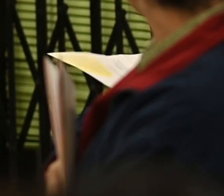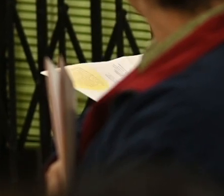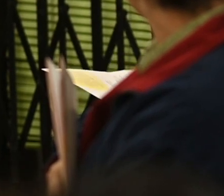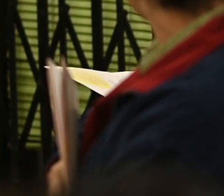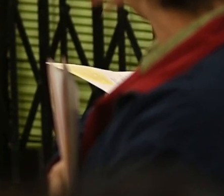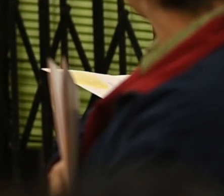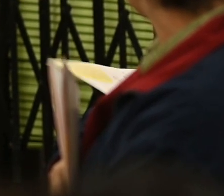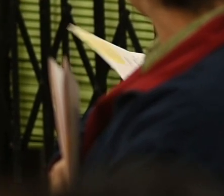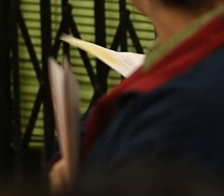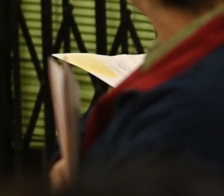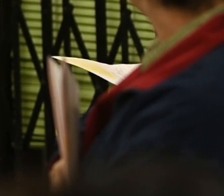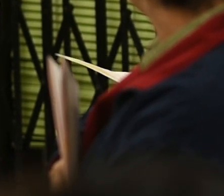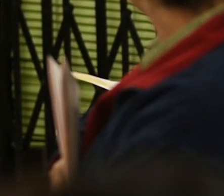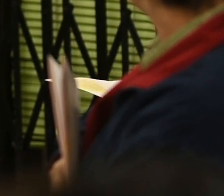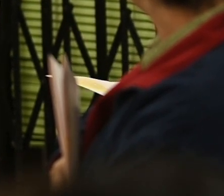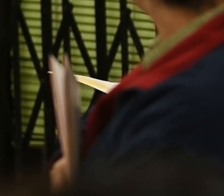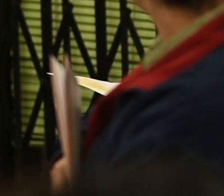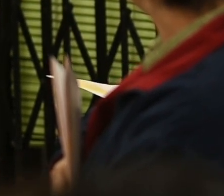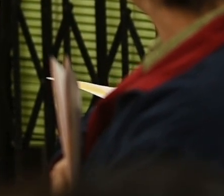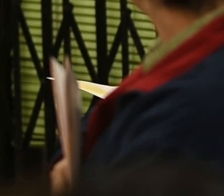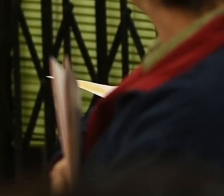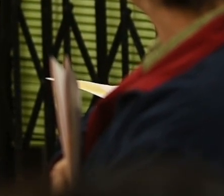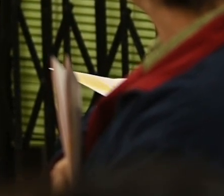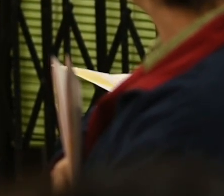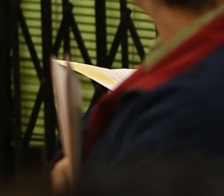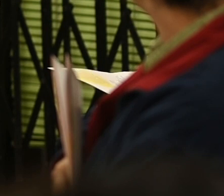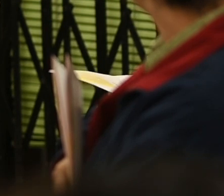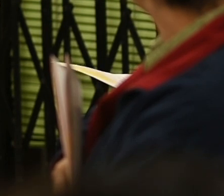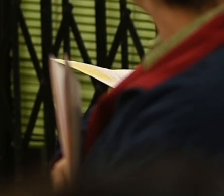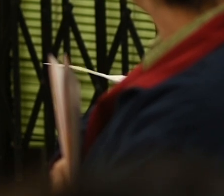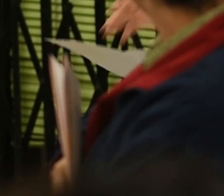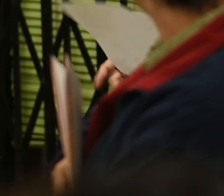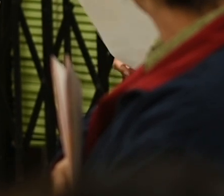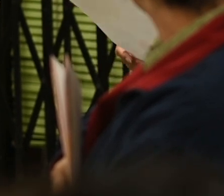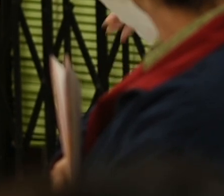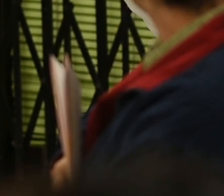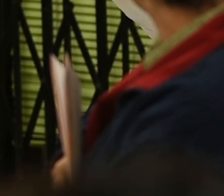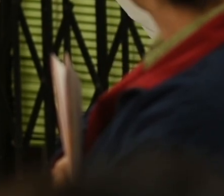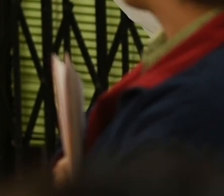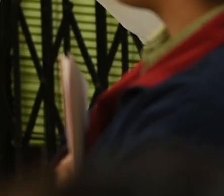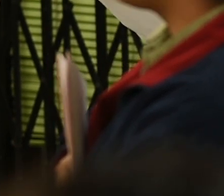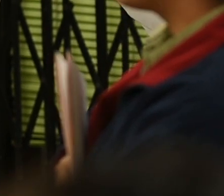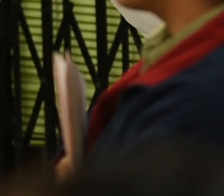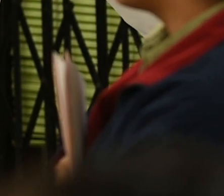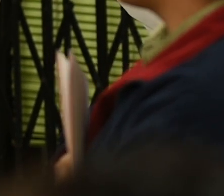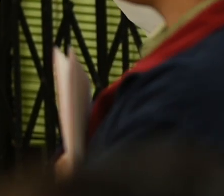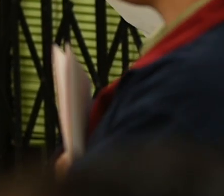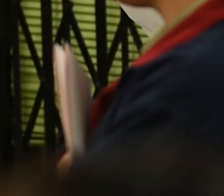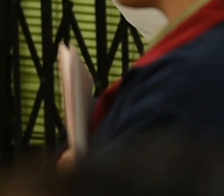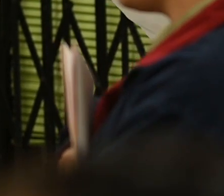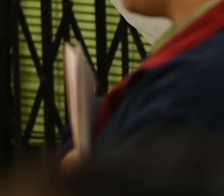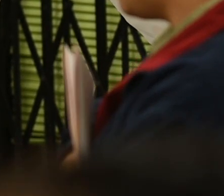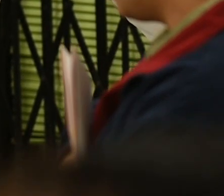to people and healing through composting in LA. So I tell actually, so in that